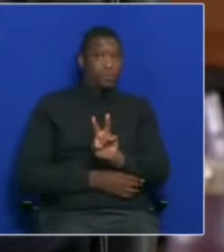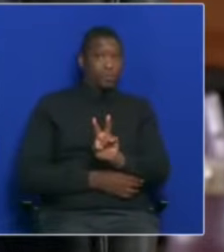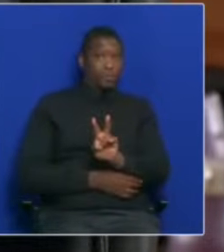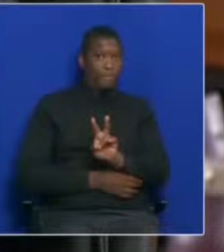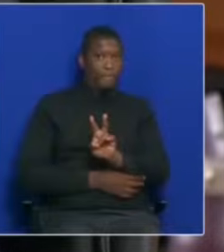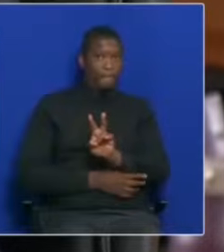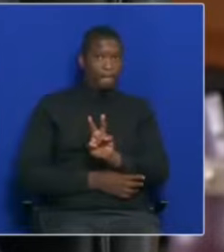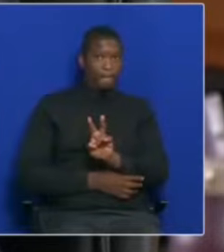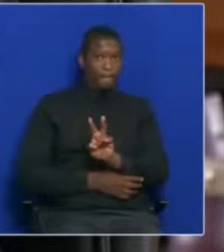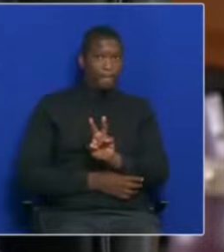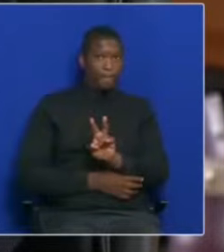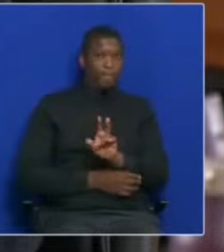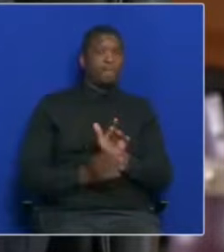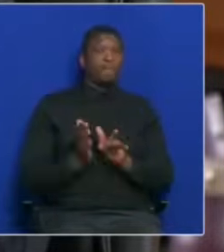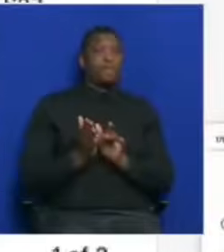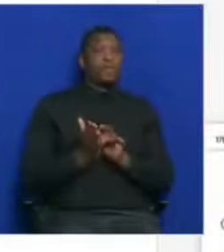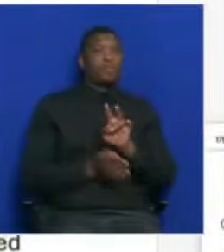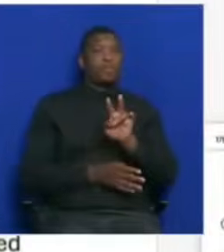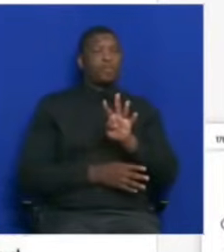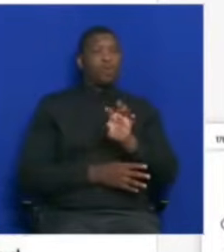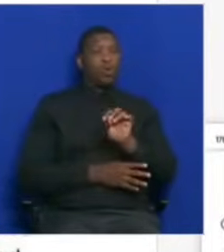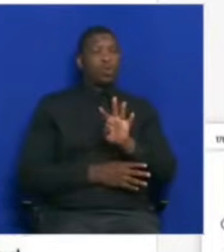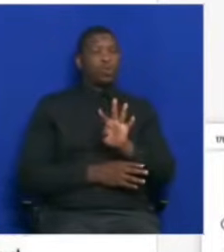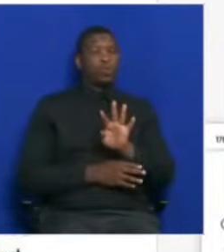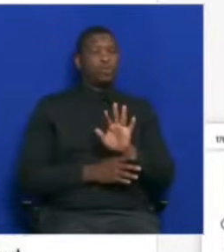of file 10.